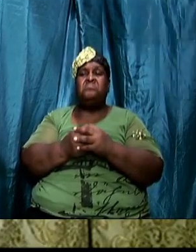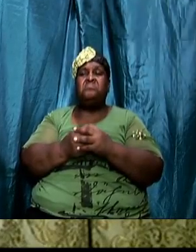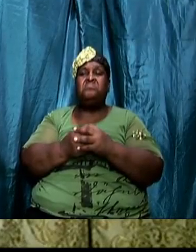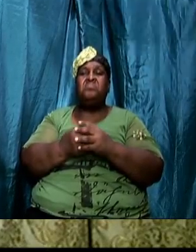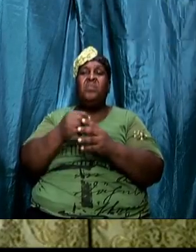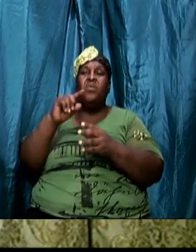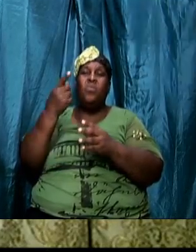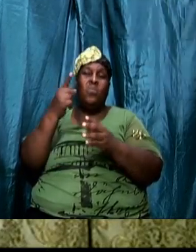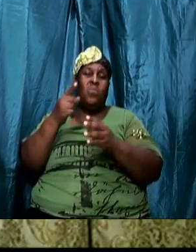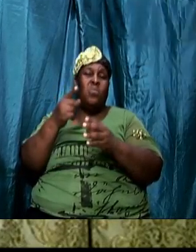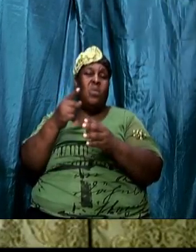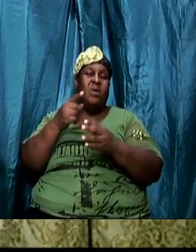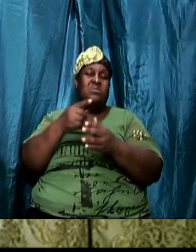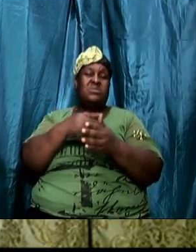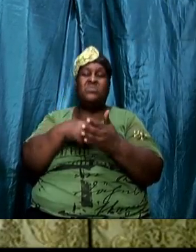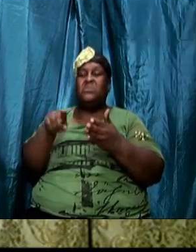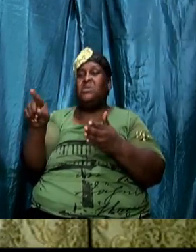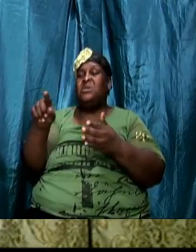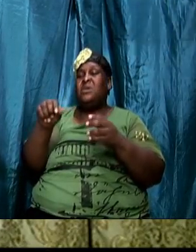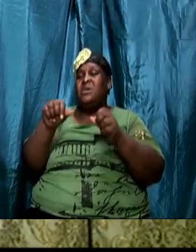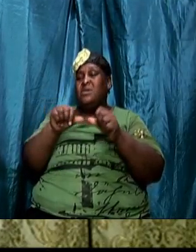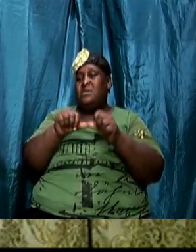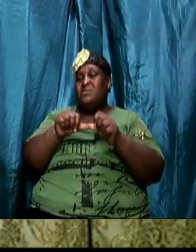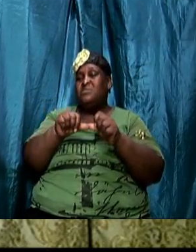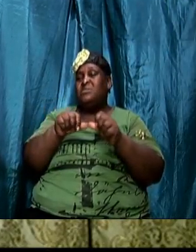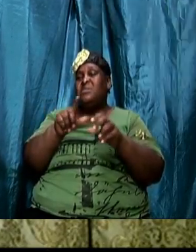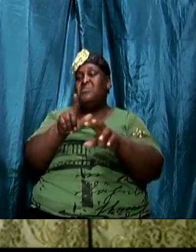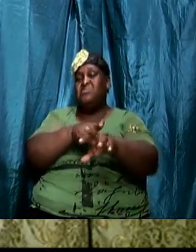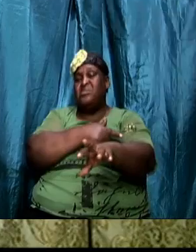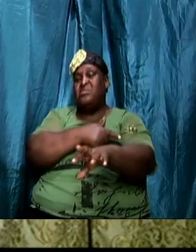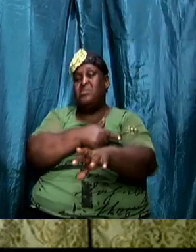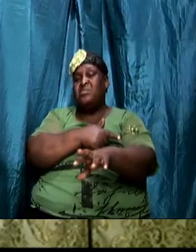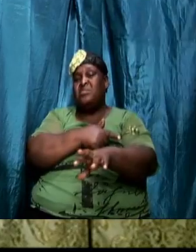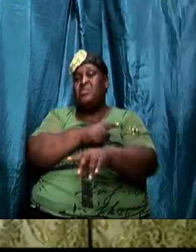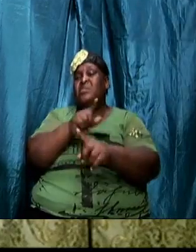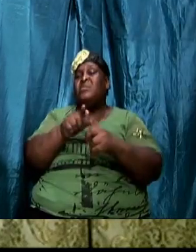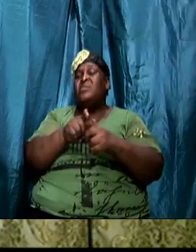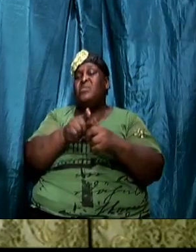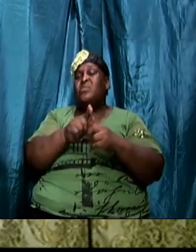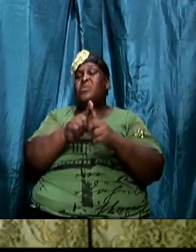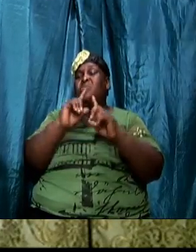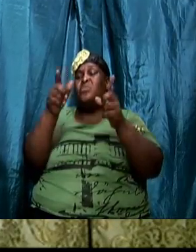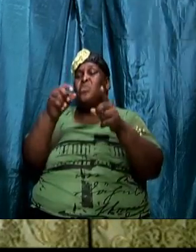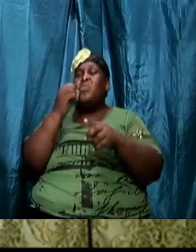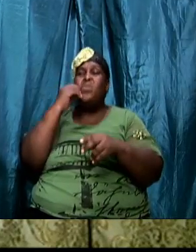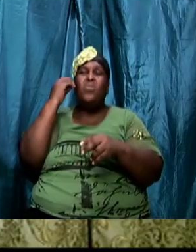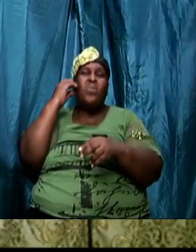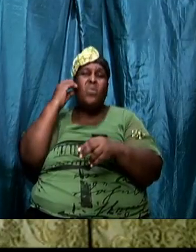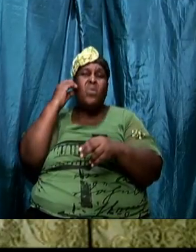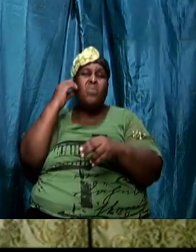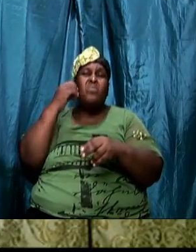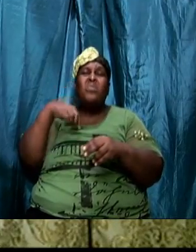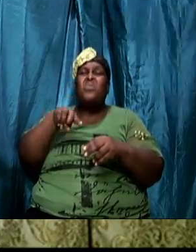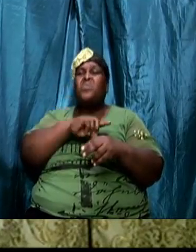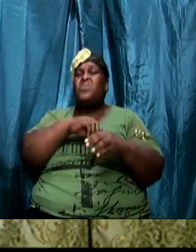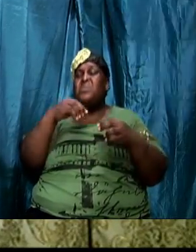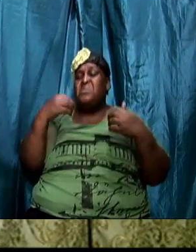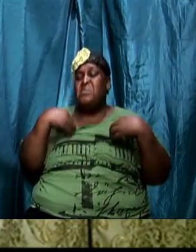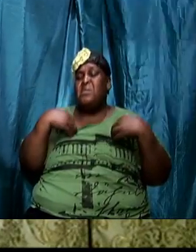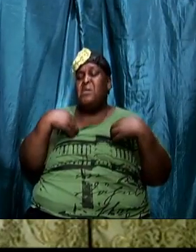Once a week we stay that long. After that, what do? We have the rest of our lives to